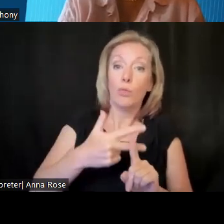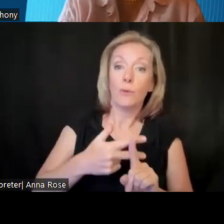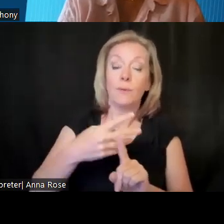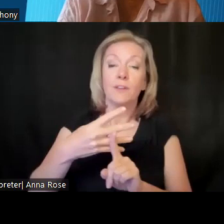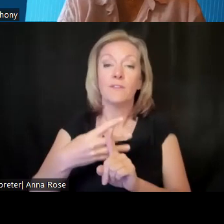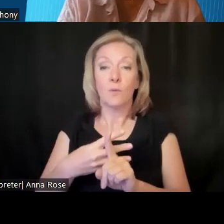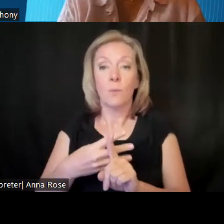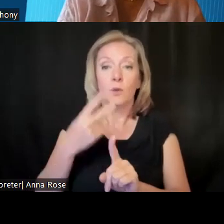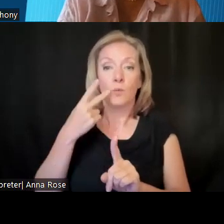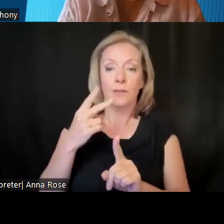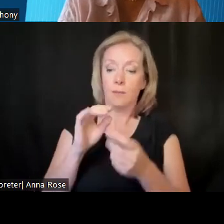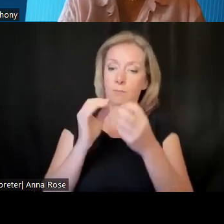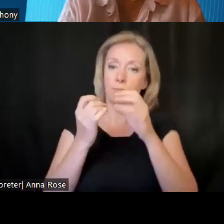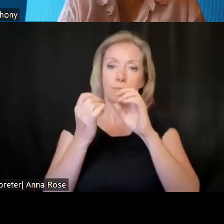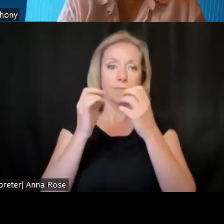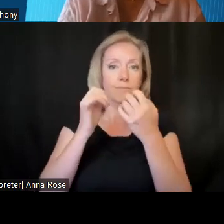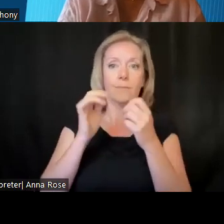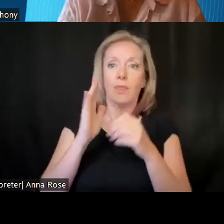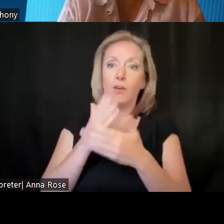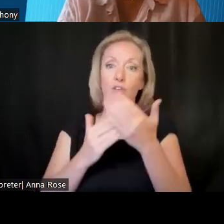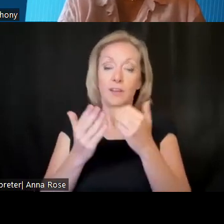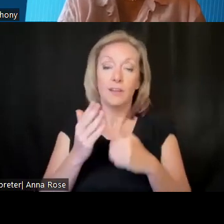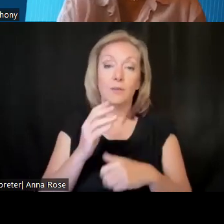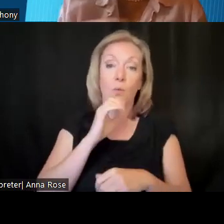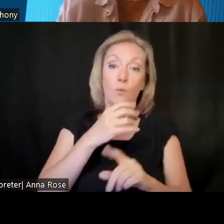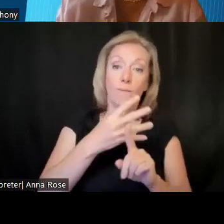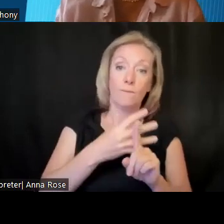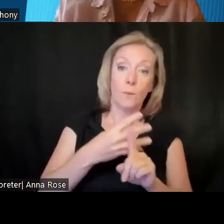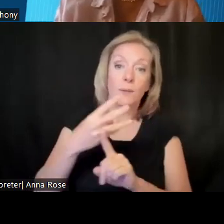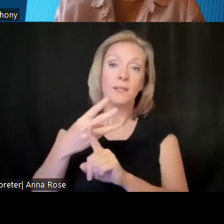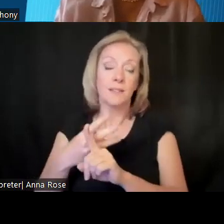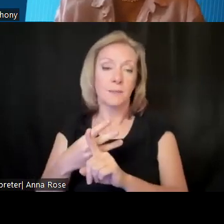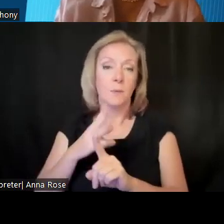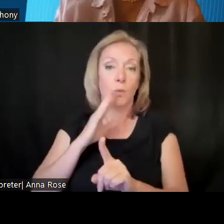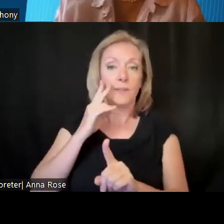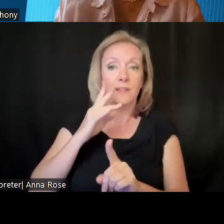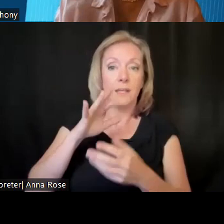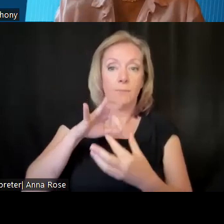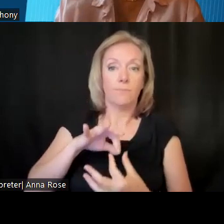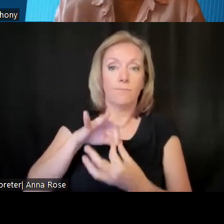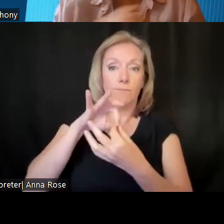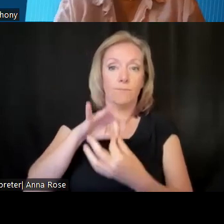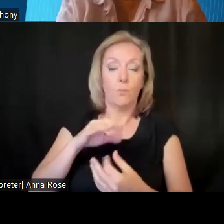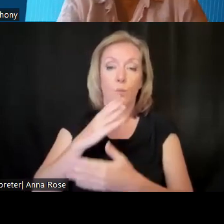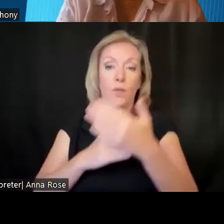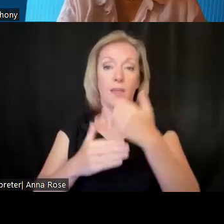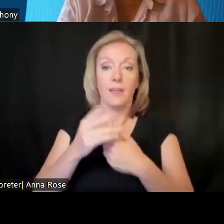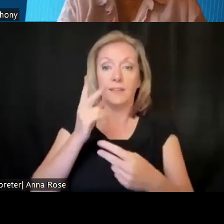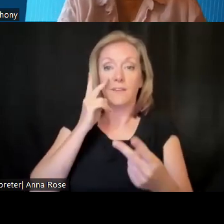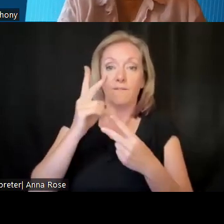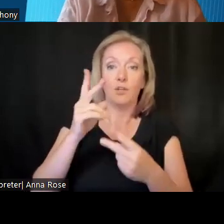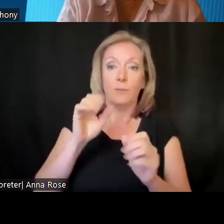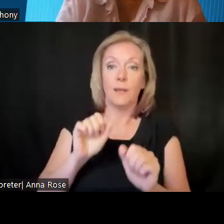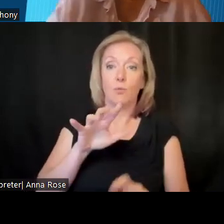is evident. And by 4 to 6 months, we're looking at a pretty coordinated visual reach. So here's just,